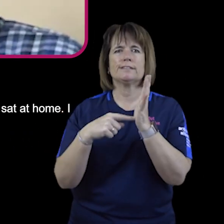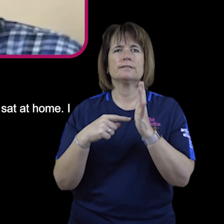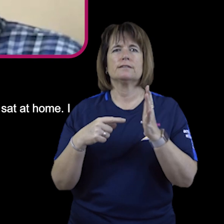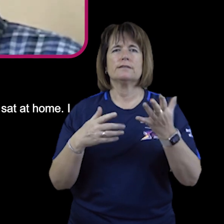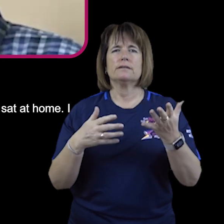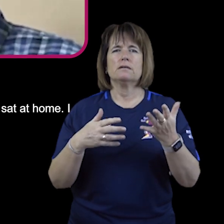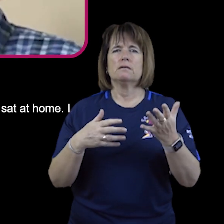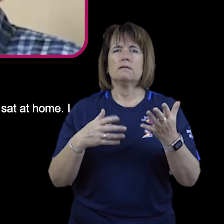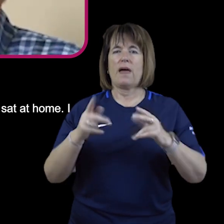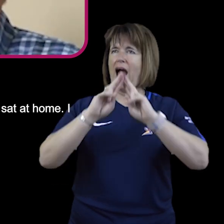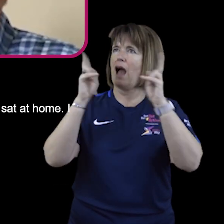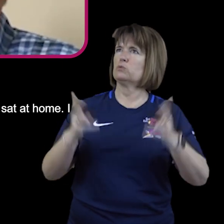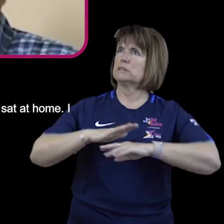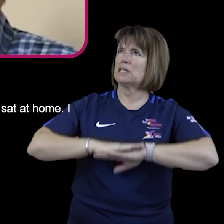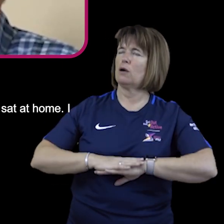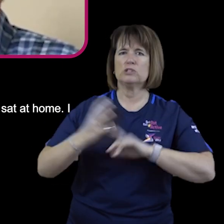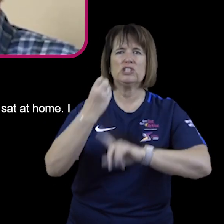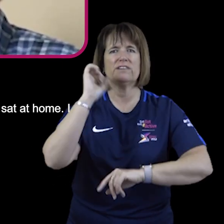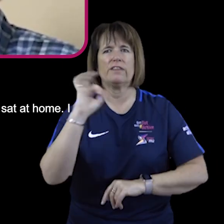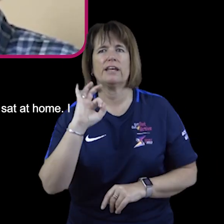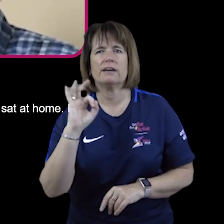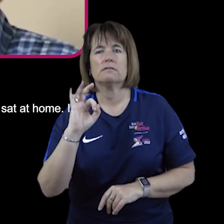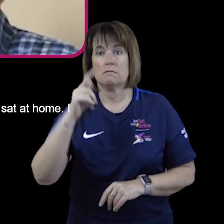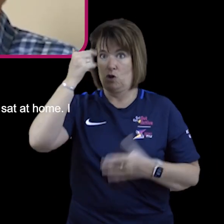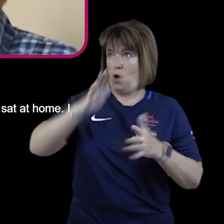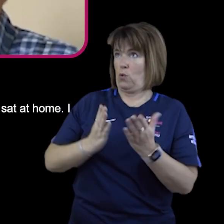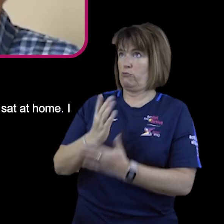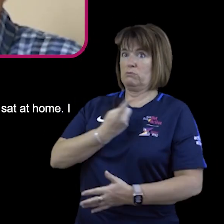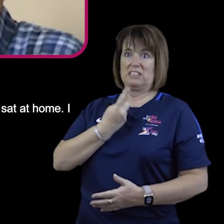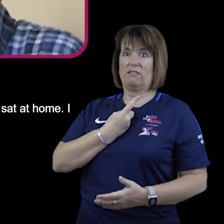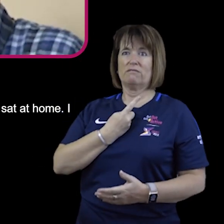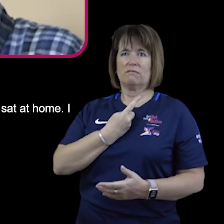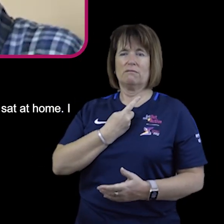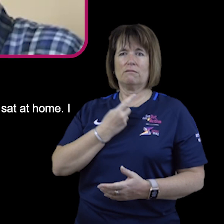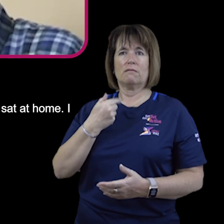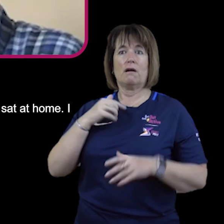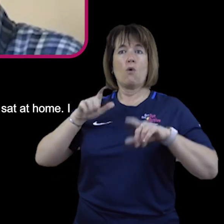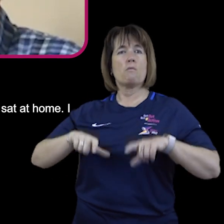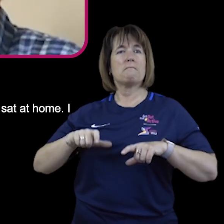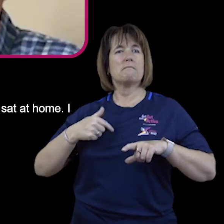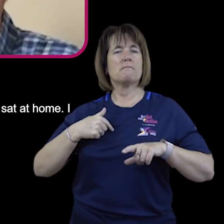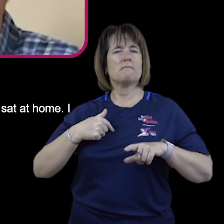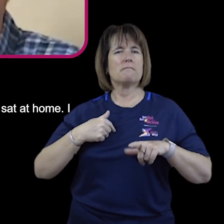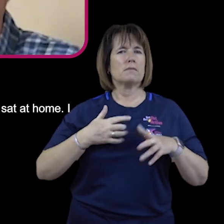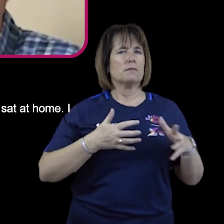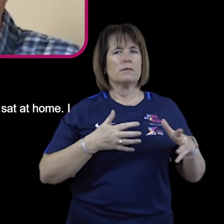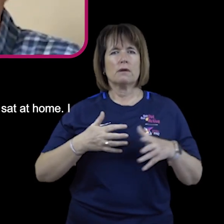do it. You don't get anywhere, do you, by sitting at home? I did that. I sat at home. I can,